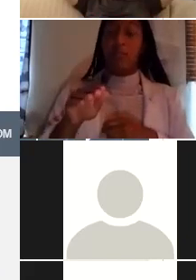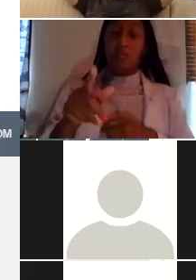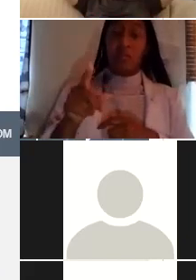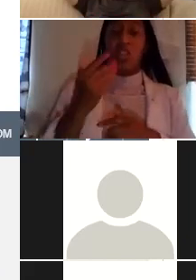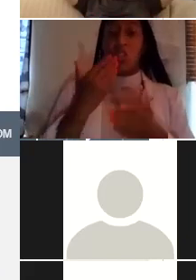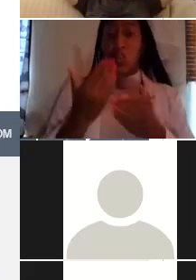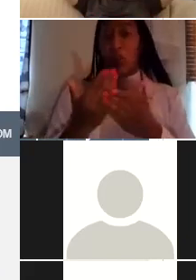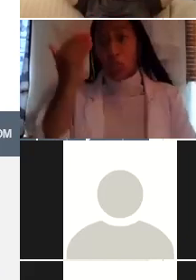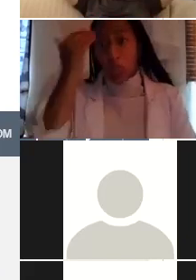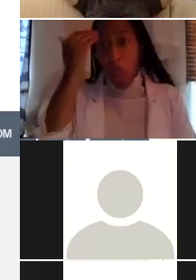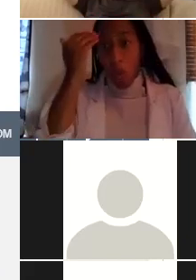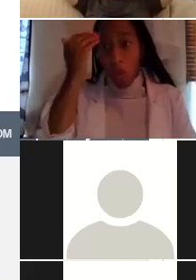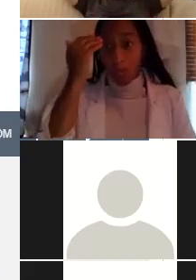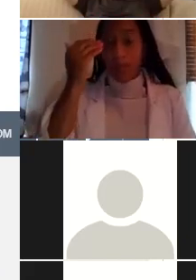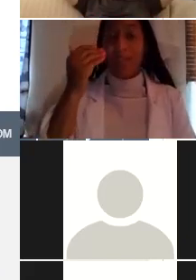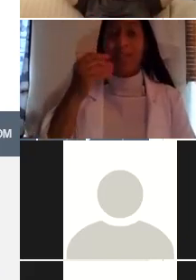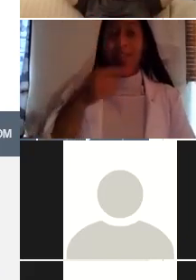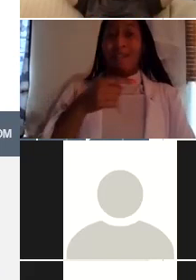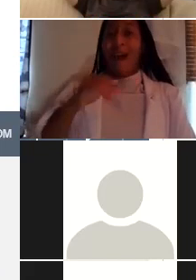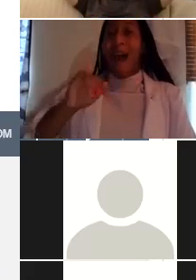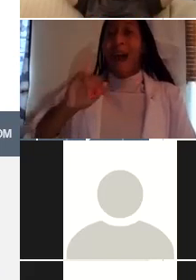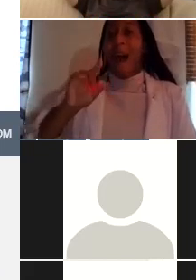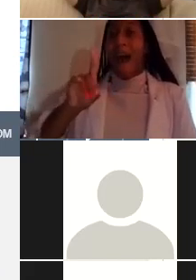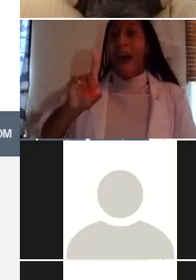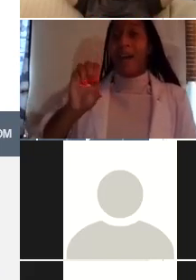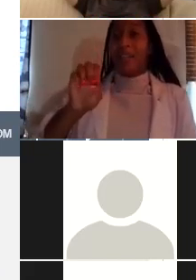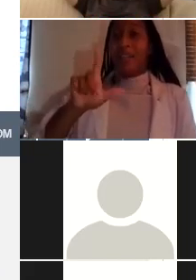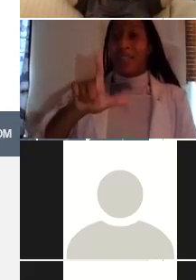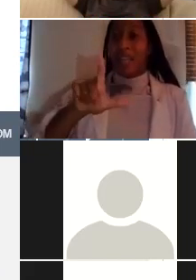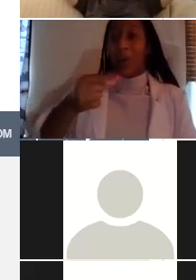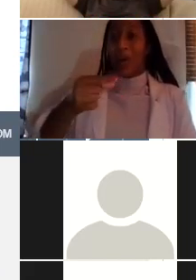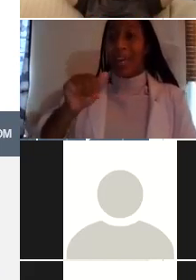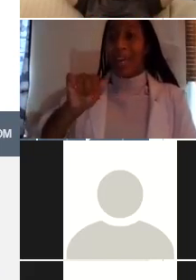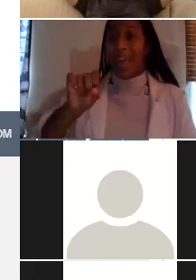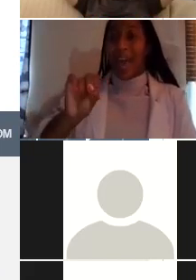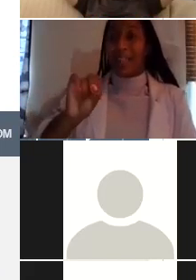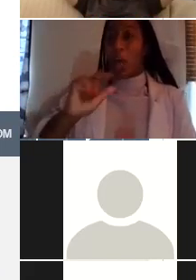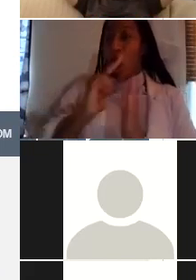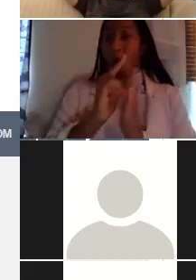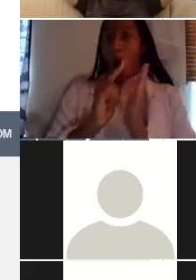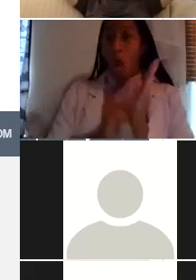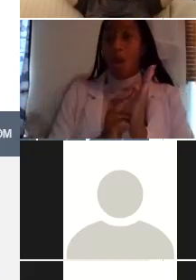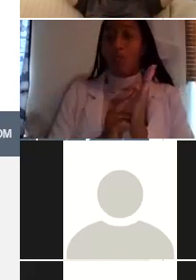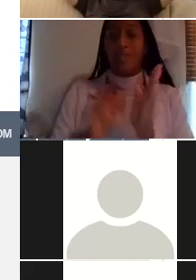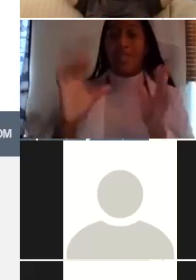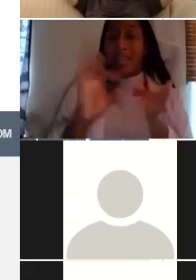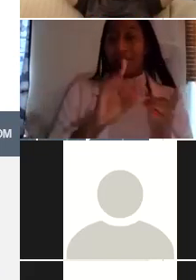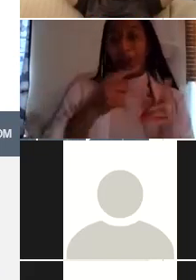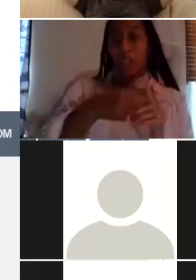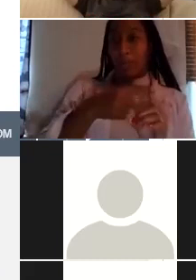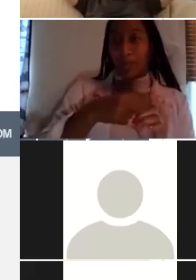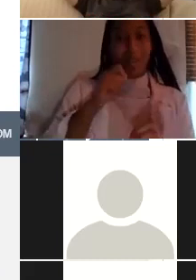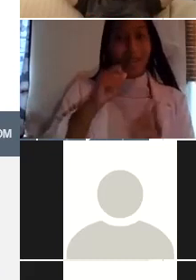temperature. You don't have to solve any kinds of problems dealing with the ideal gas law. I just wanted you to